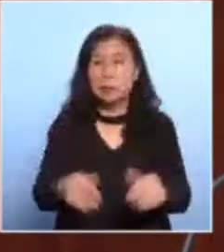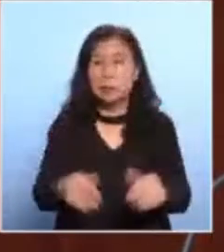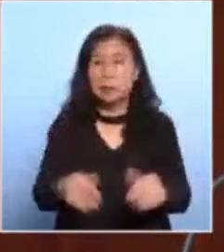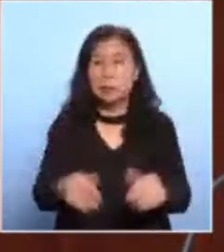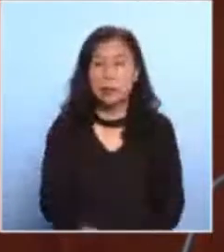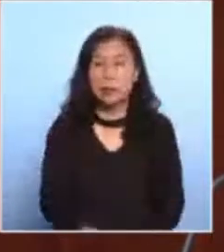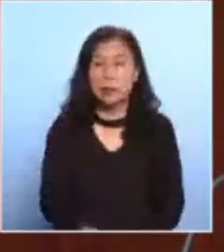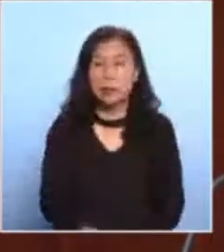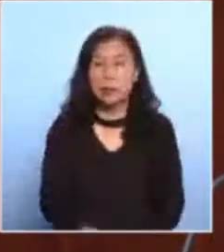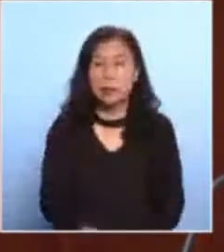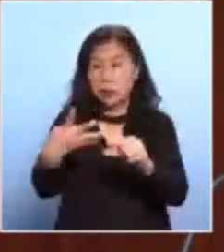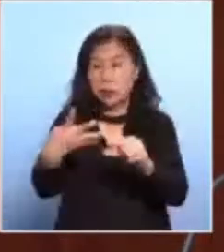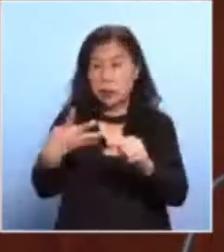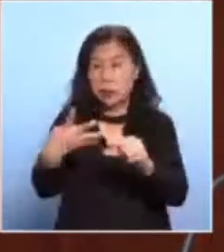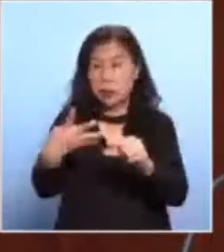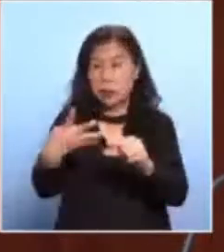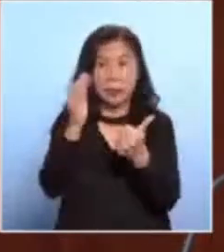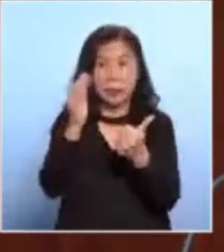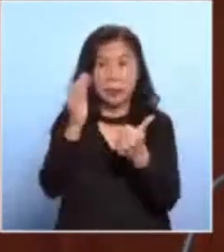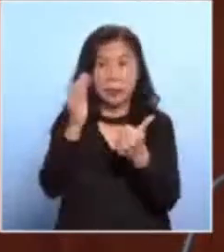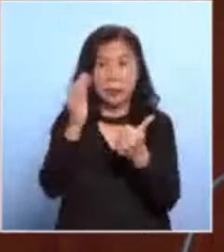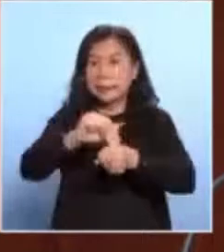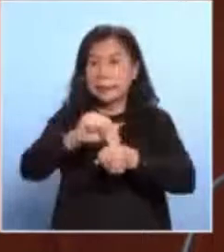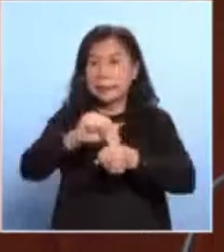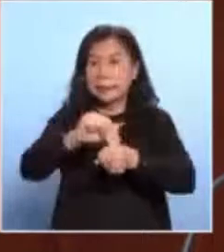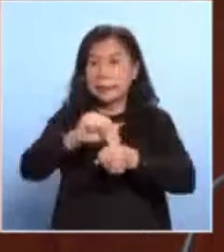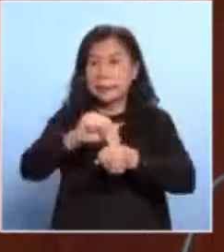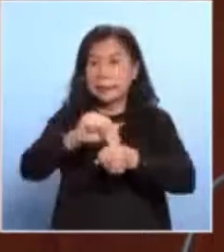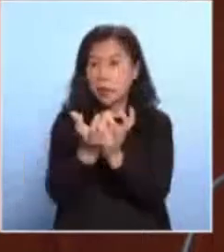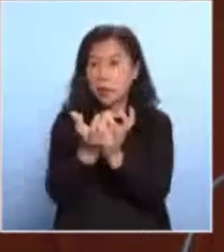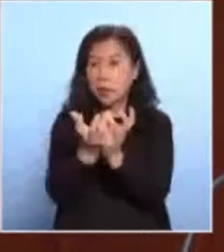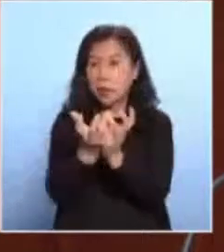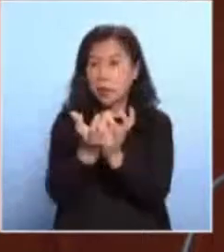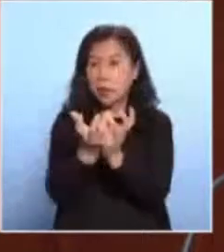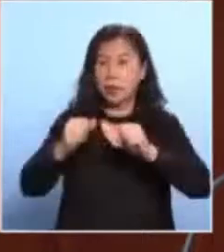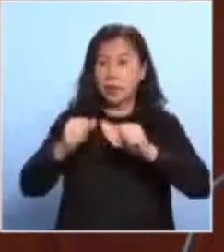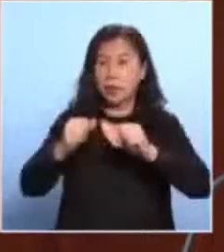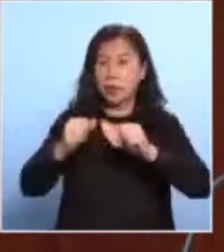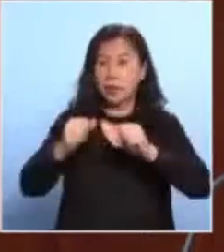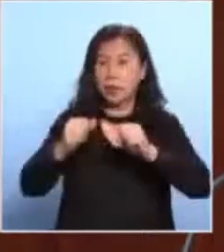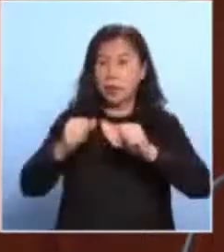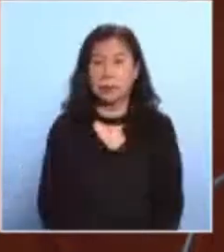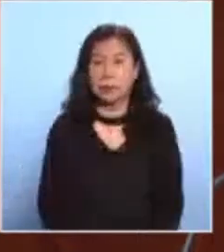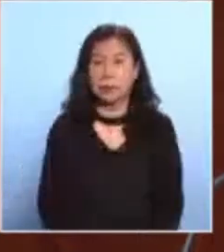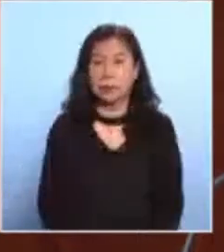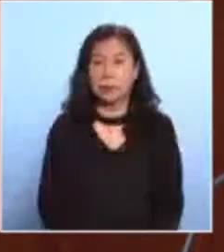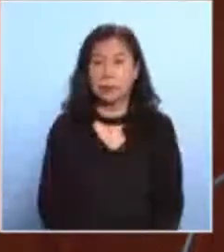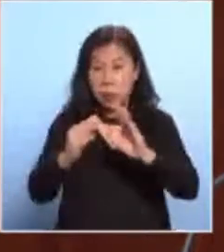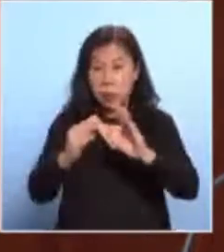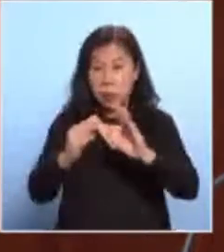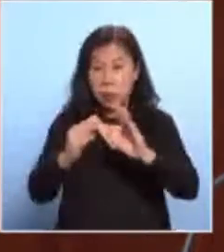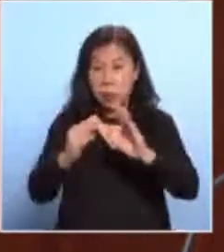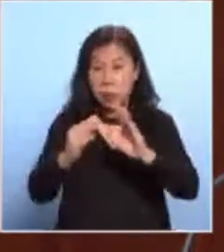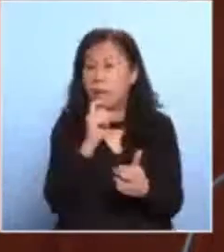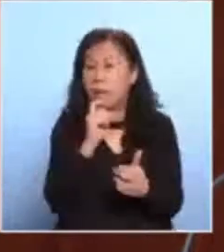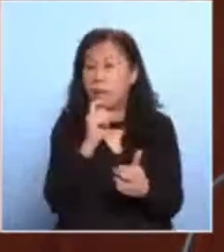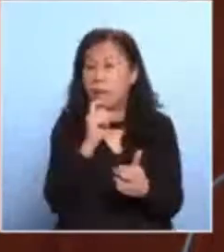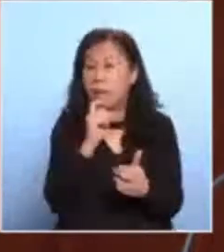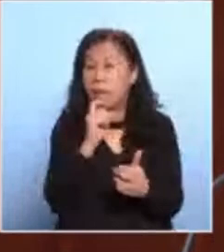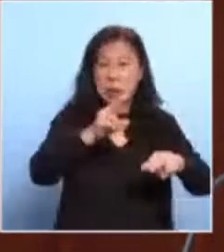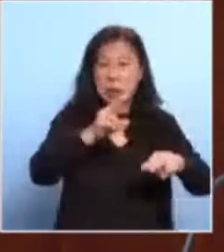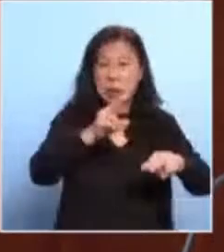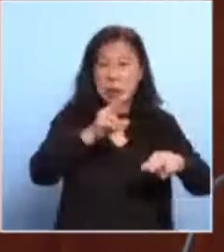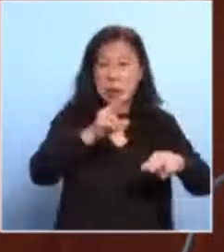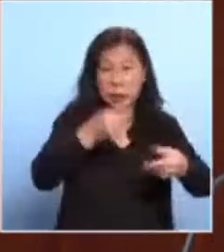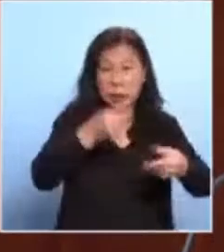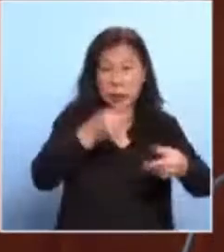enriching the variety of group activities with more mainland study and exchange tours, introducing mentorship